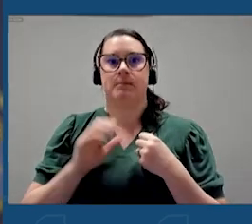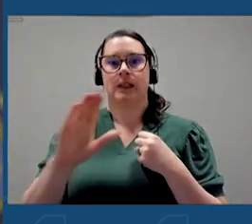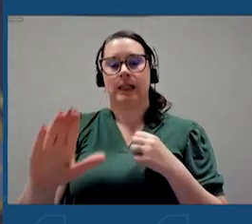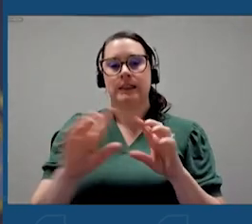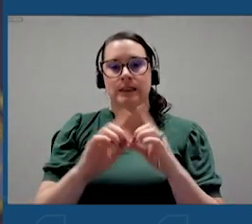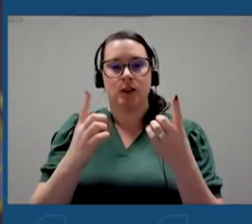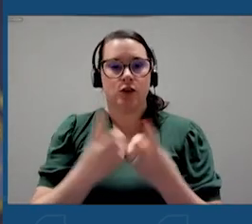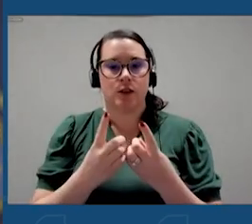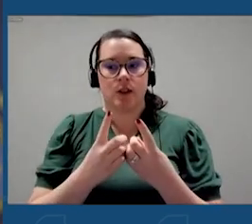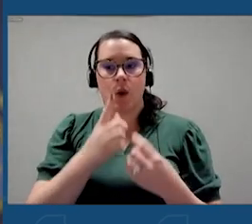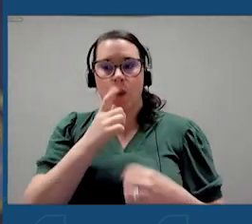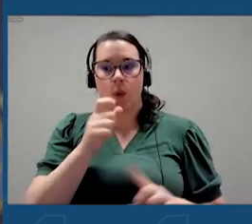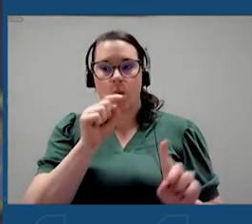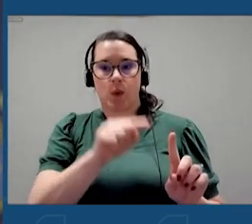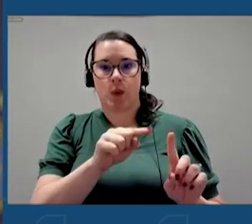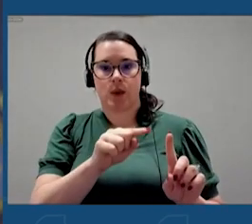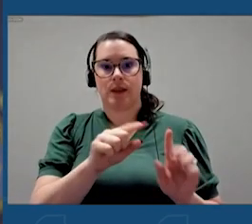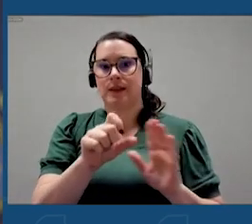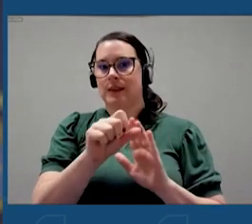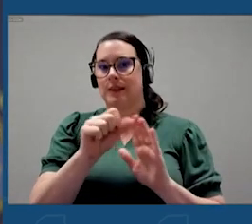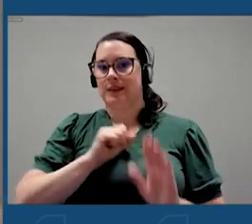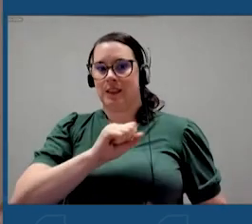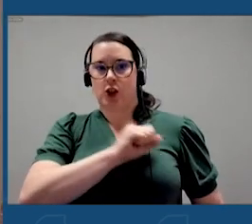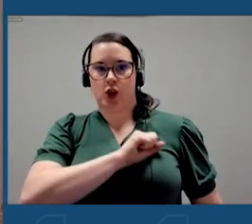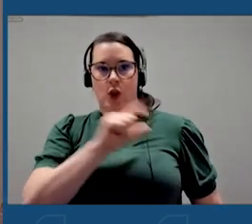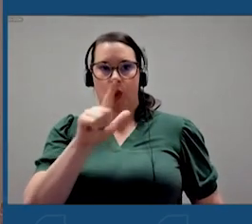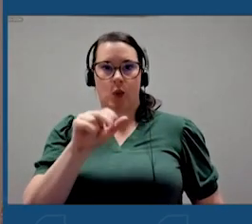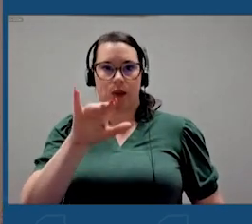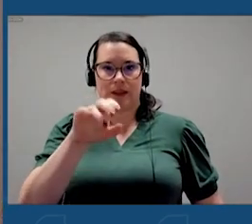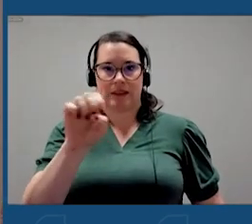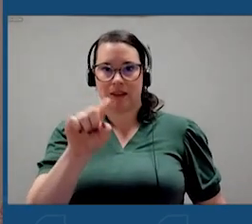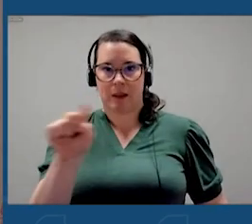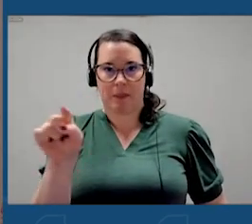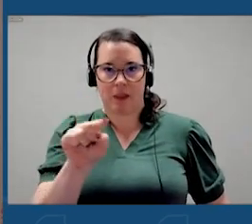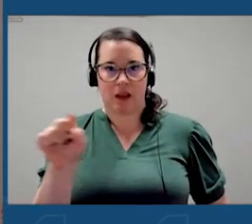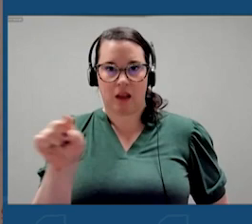our Senator Luis Sepulveda. Senator.